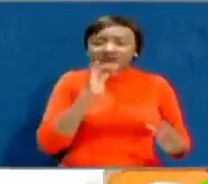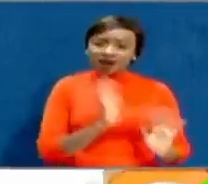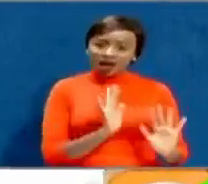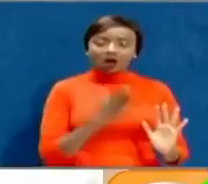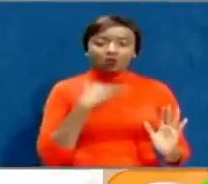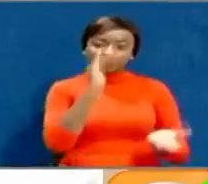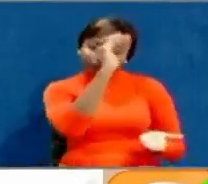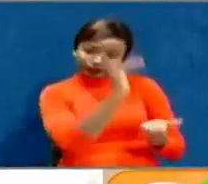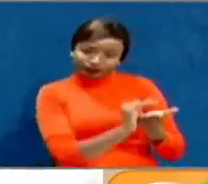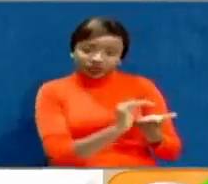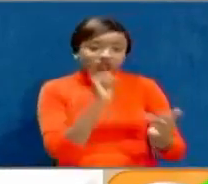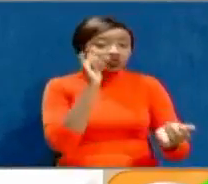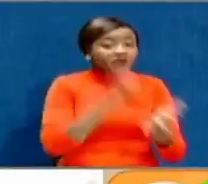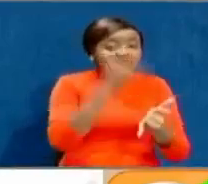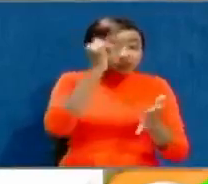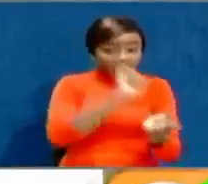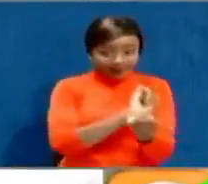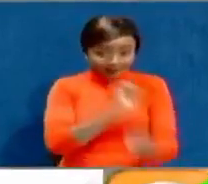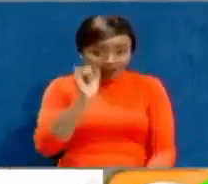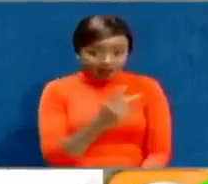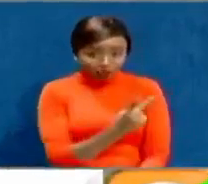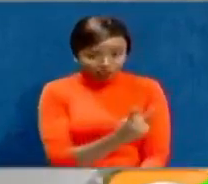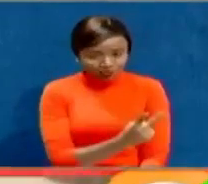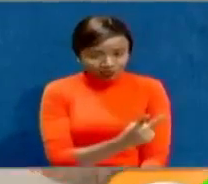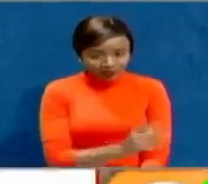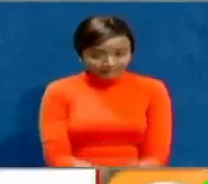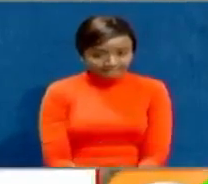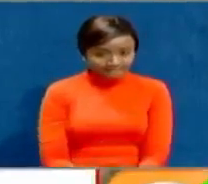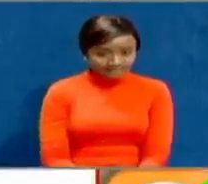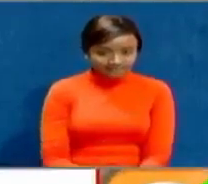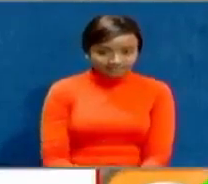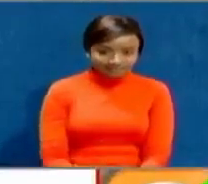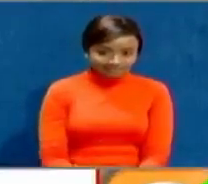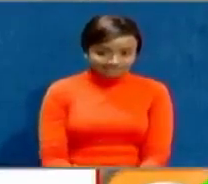move to contain the spread of COVID-19. Hassan Mugambi, Citizen TV.